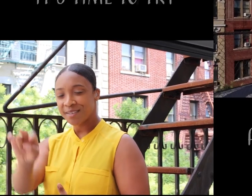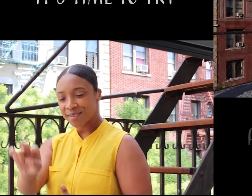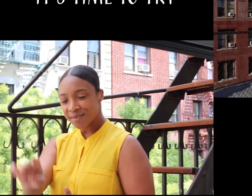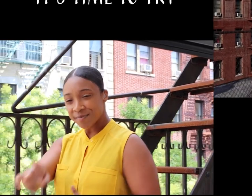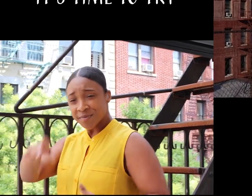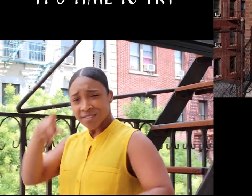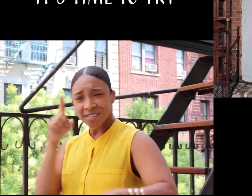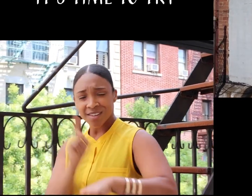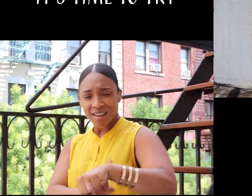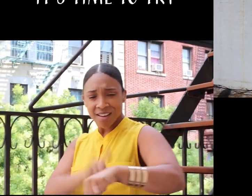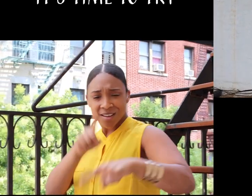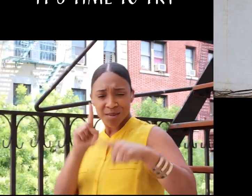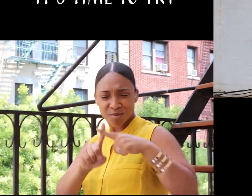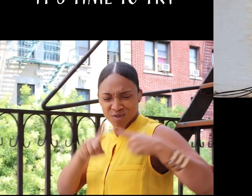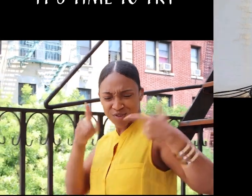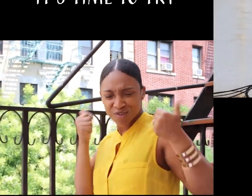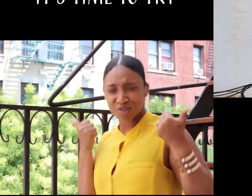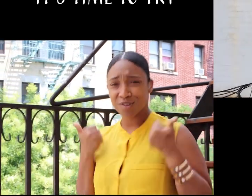It's time to